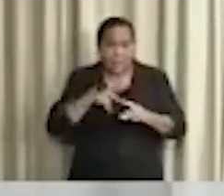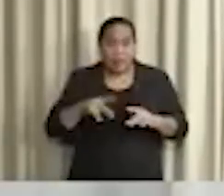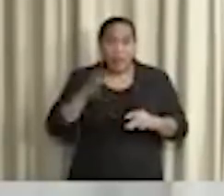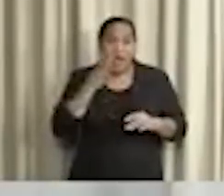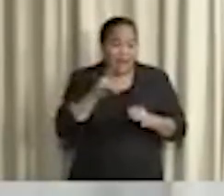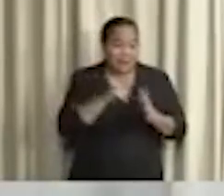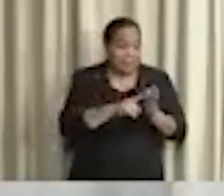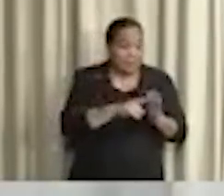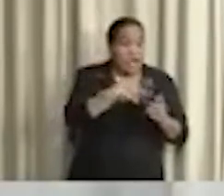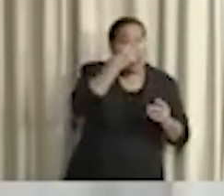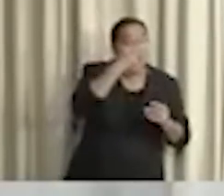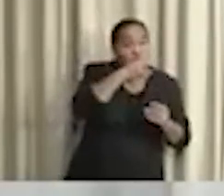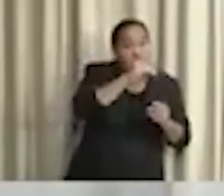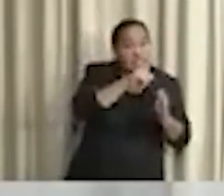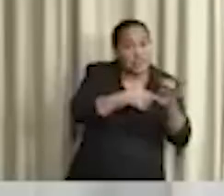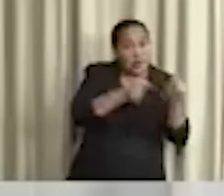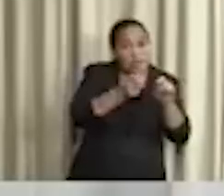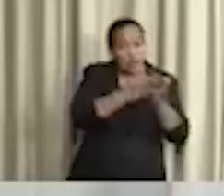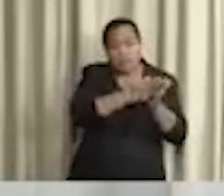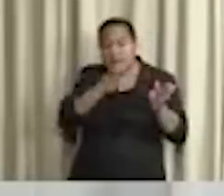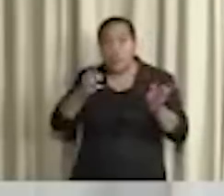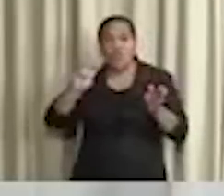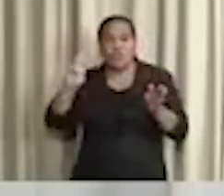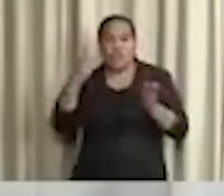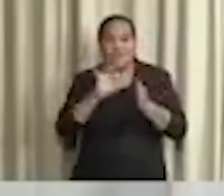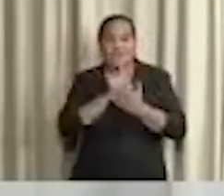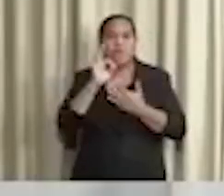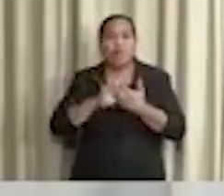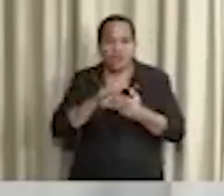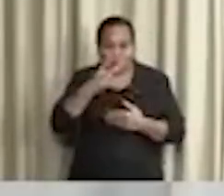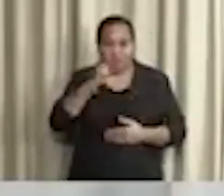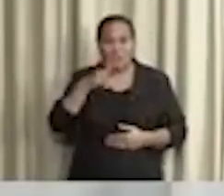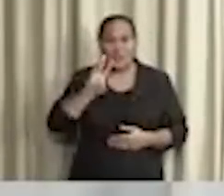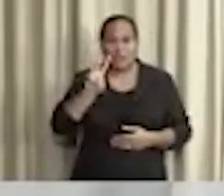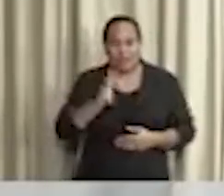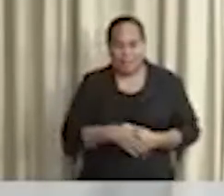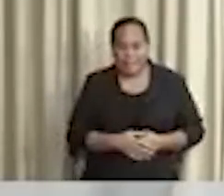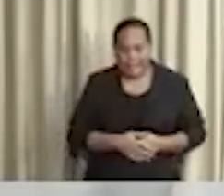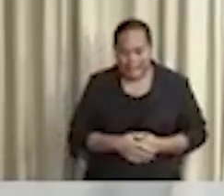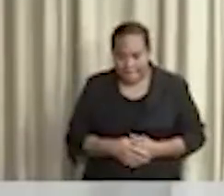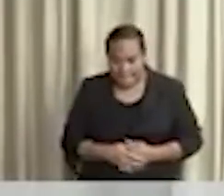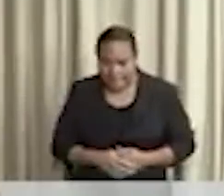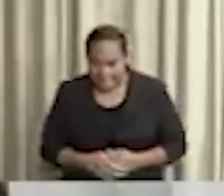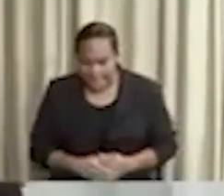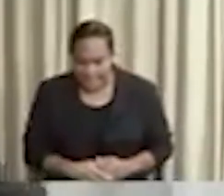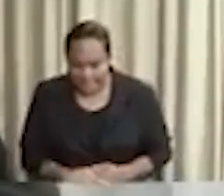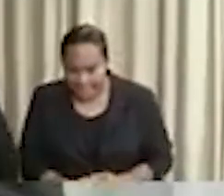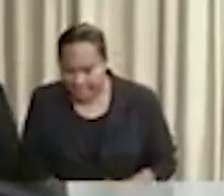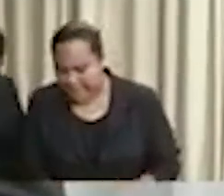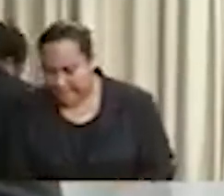30 January to 3rd of February 2023. The 15th session of that